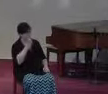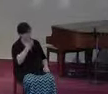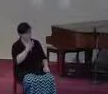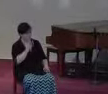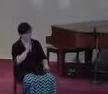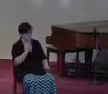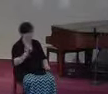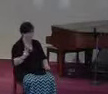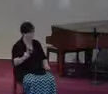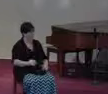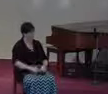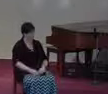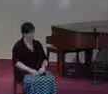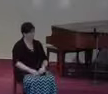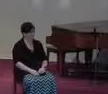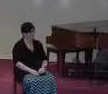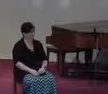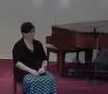Okay.